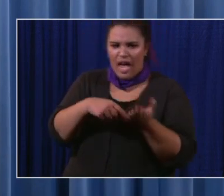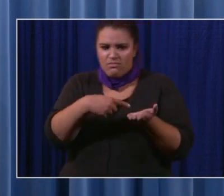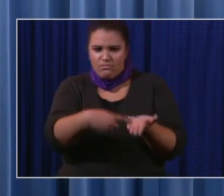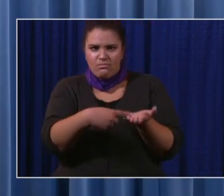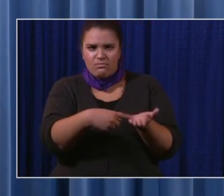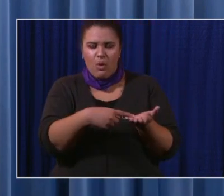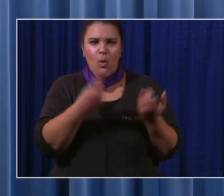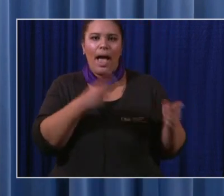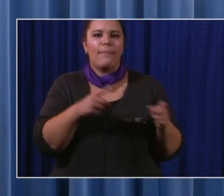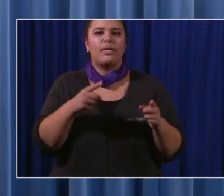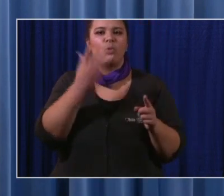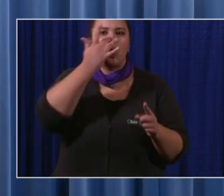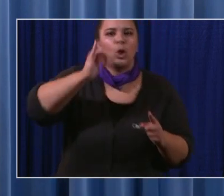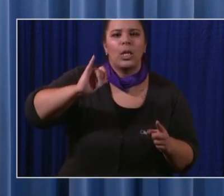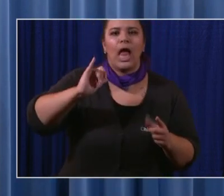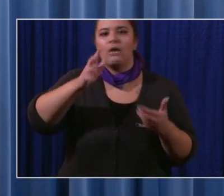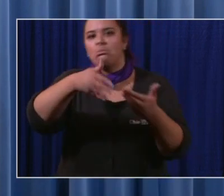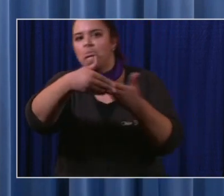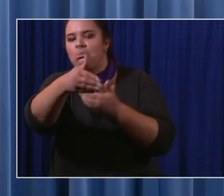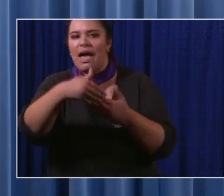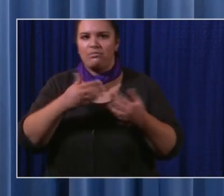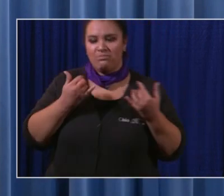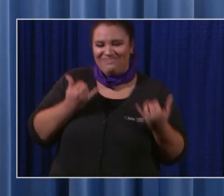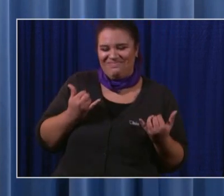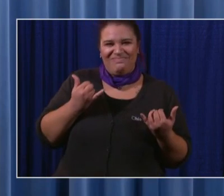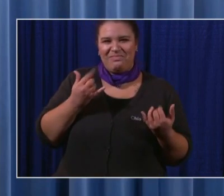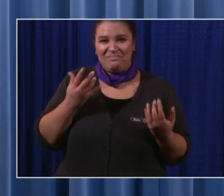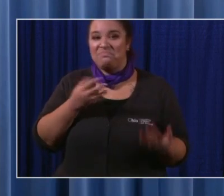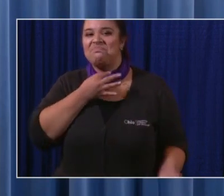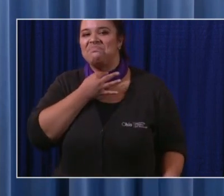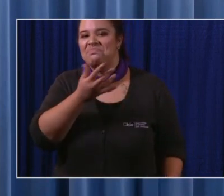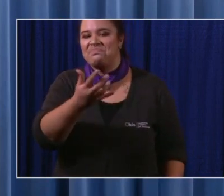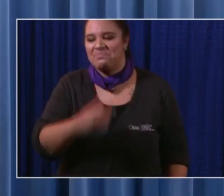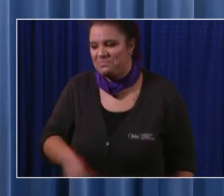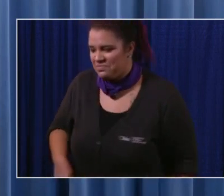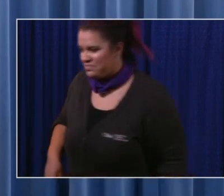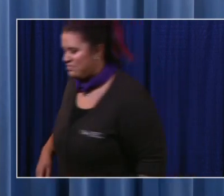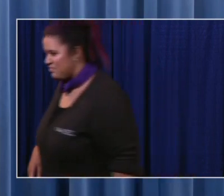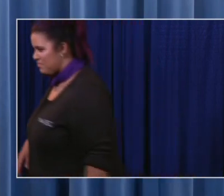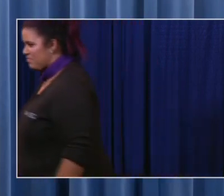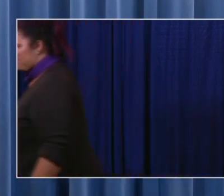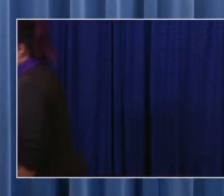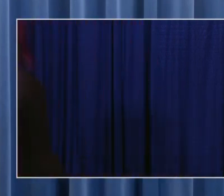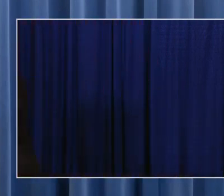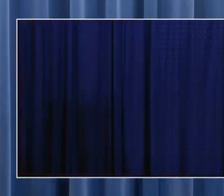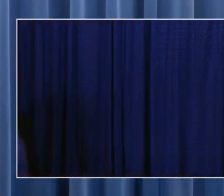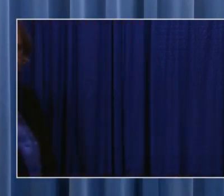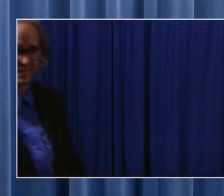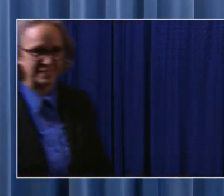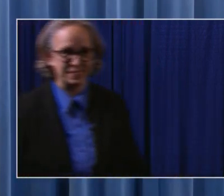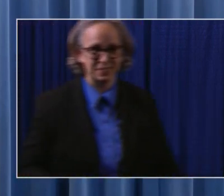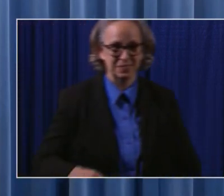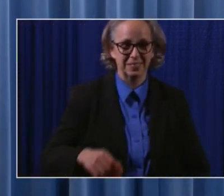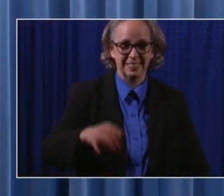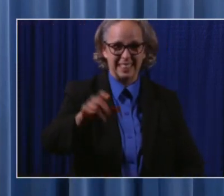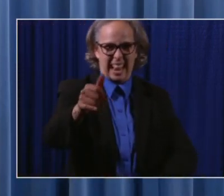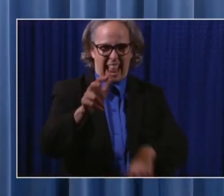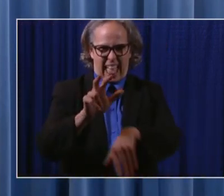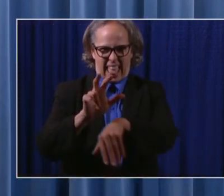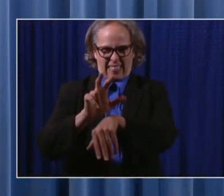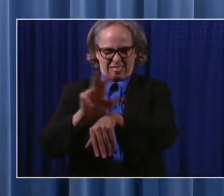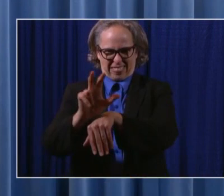In fact, I've got a call at 3 o'clock, 22 minutes from now, with the Vice President